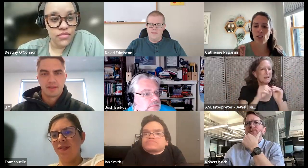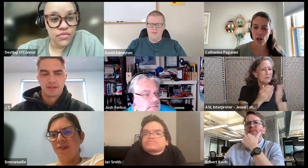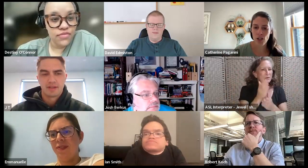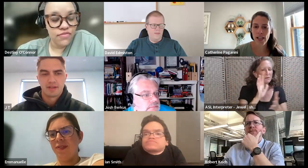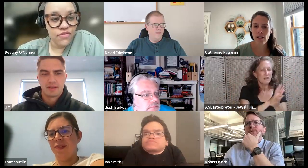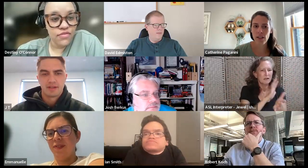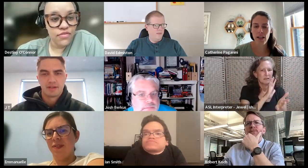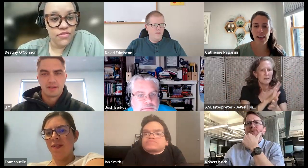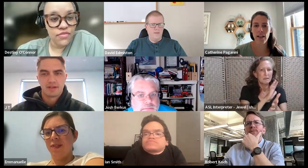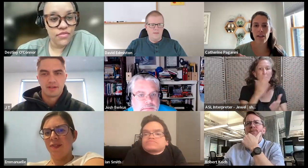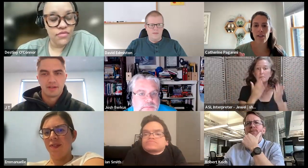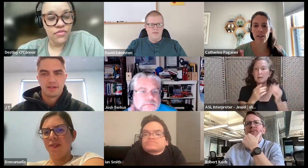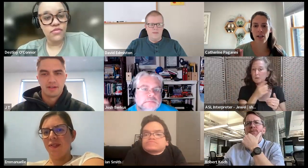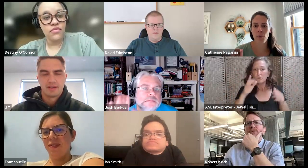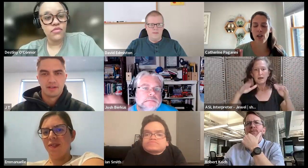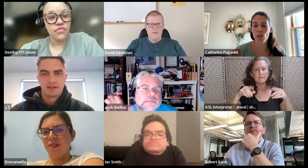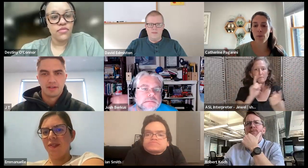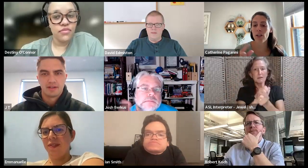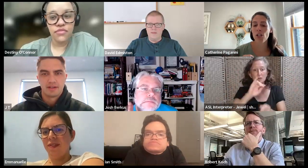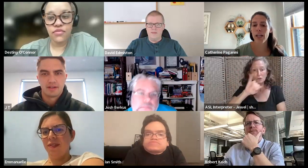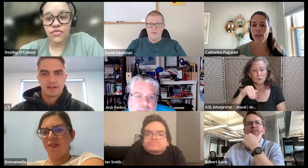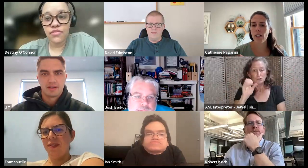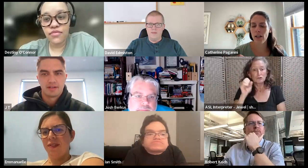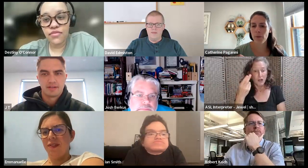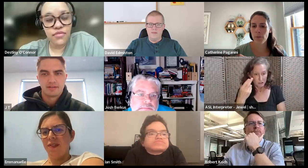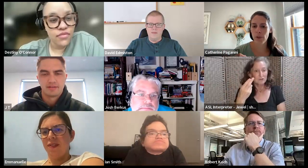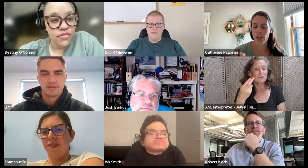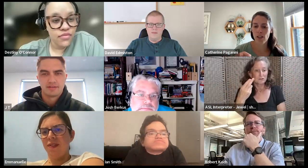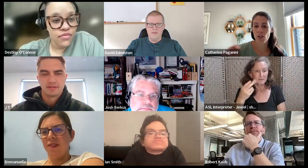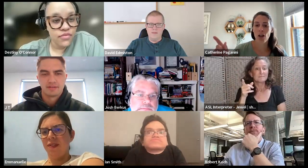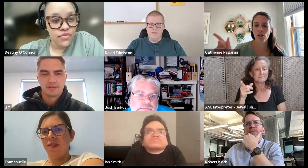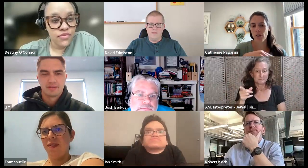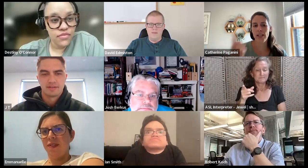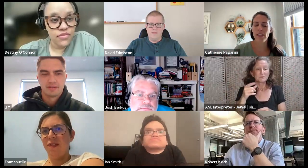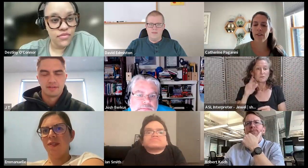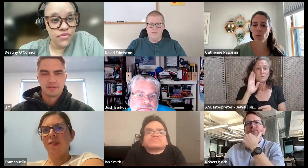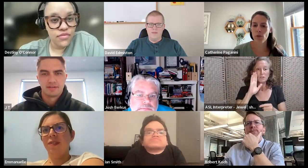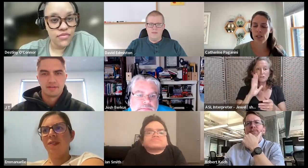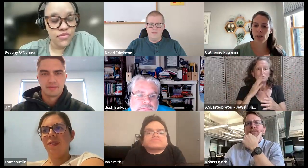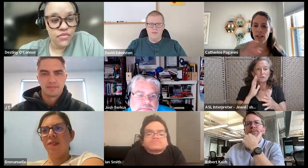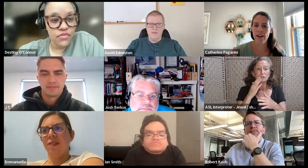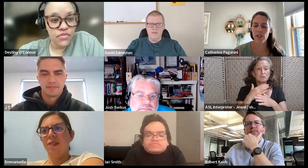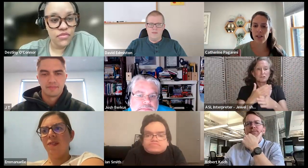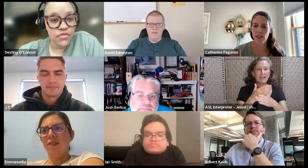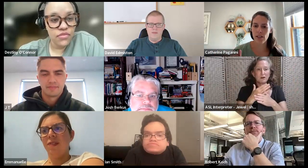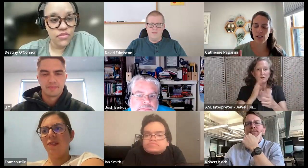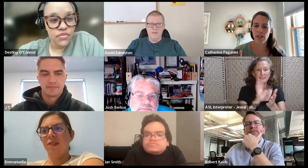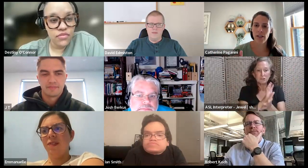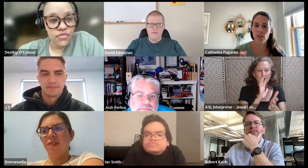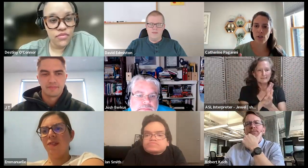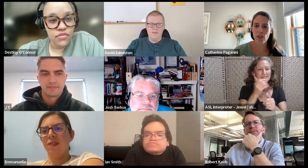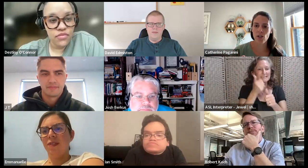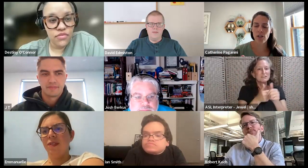have met Josh yet. And so I'm gonna share the doc so you can see everyone who's here. They have done this